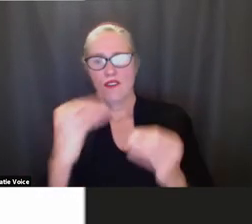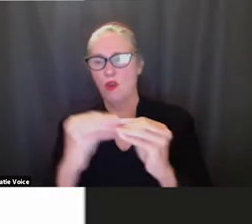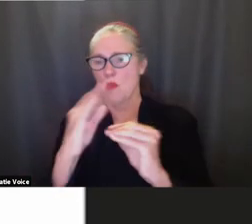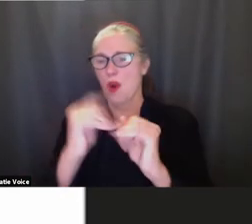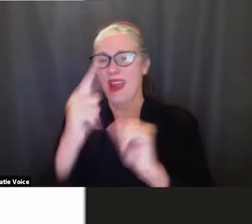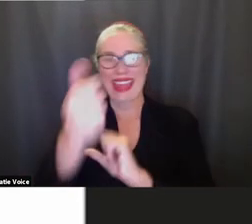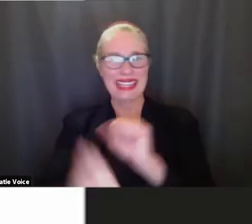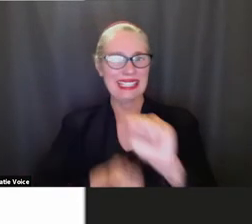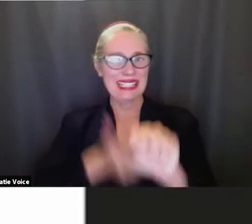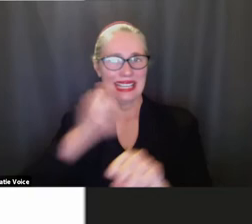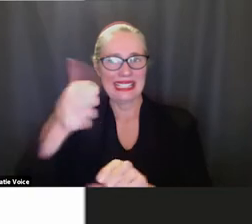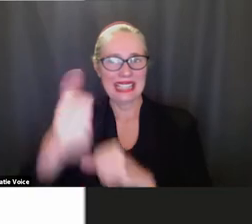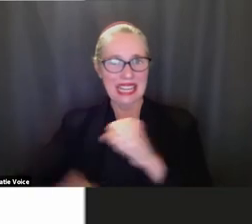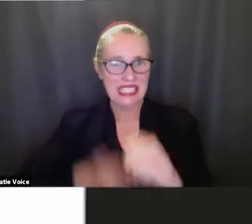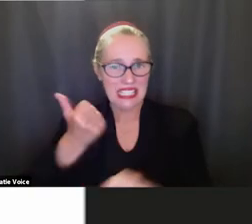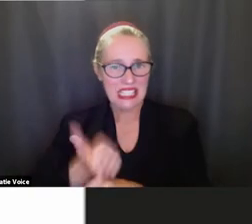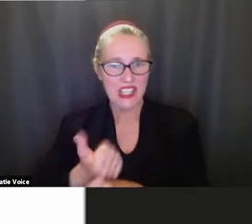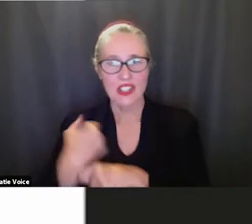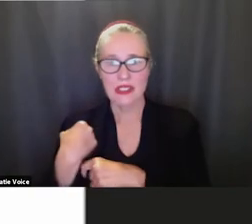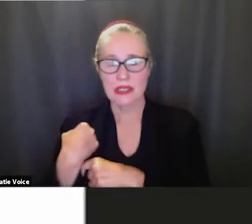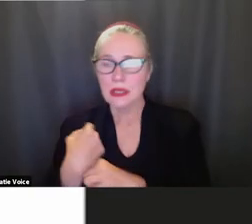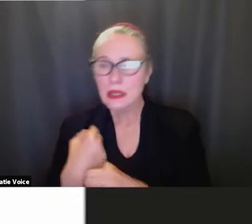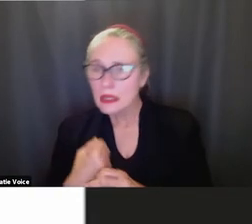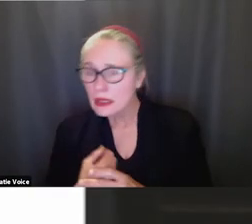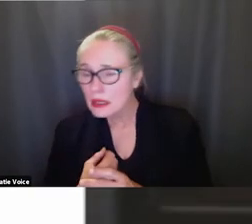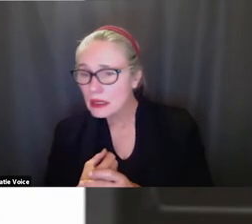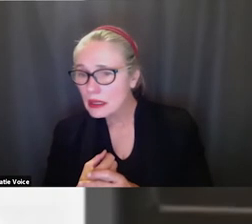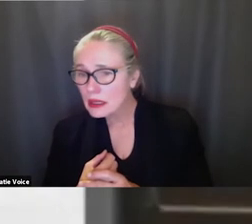um and i don't think we need this better